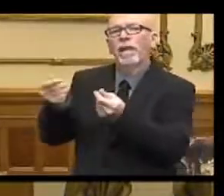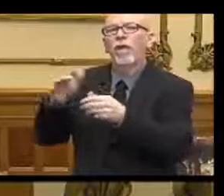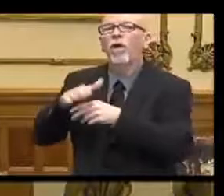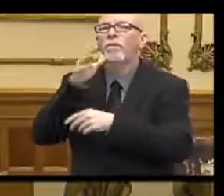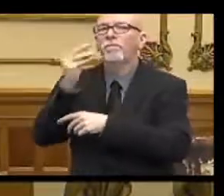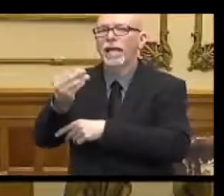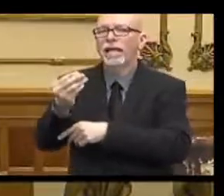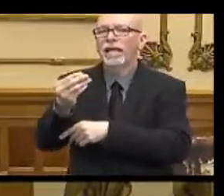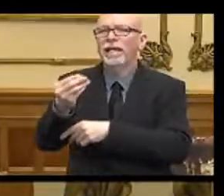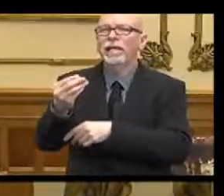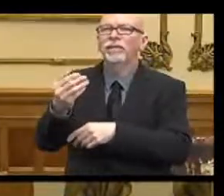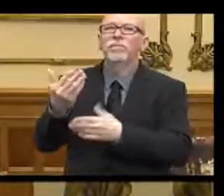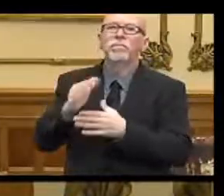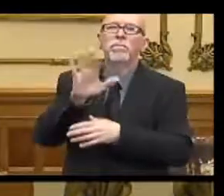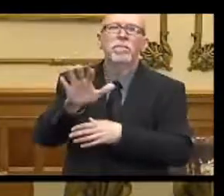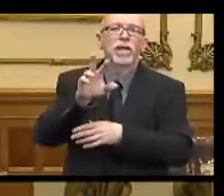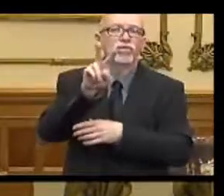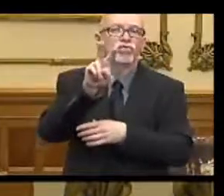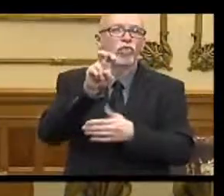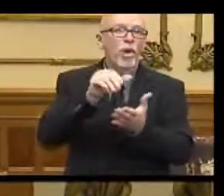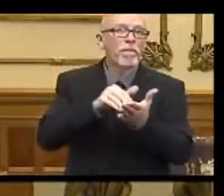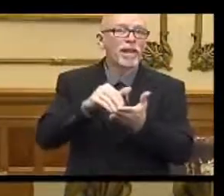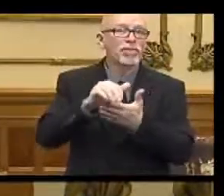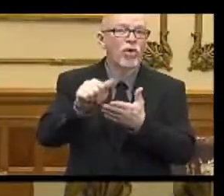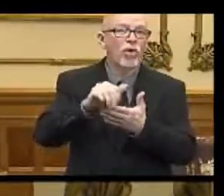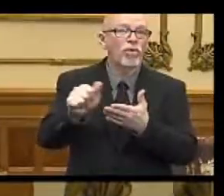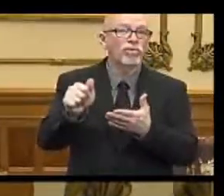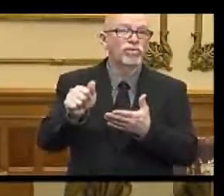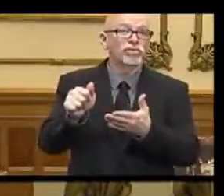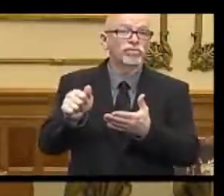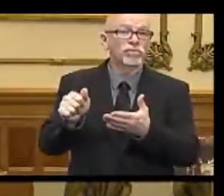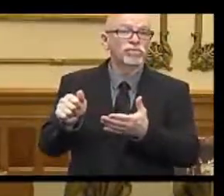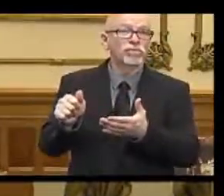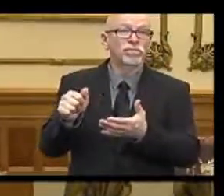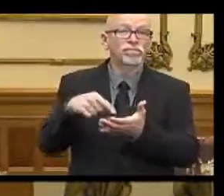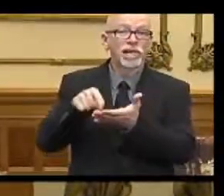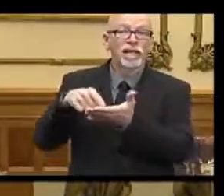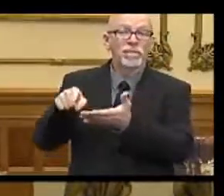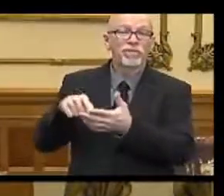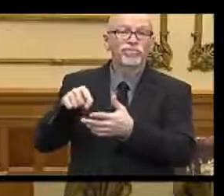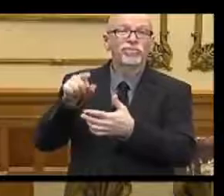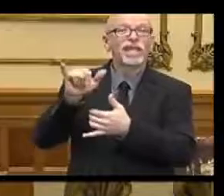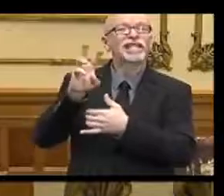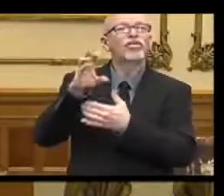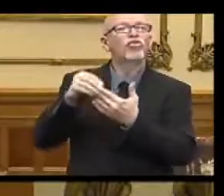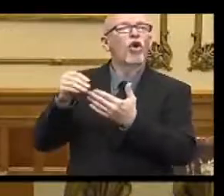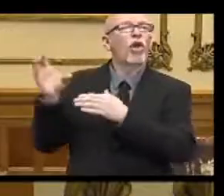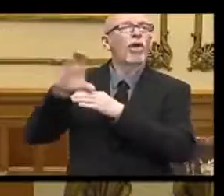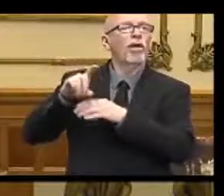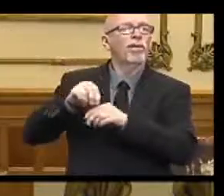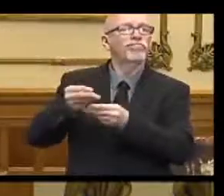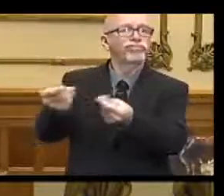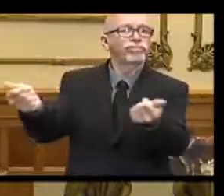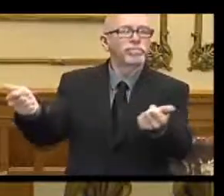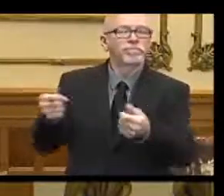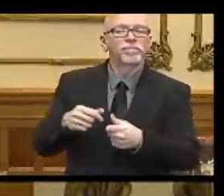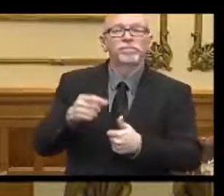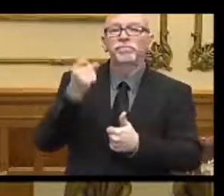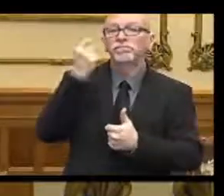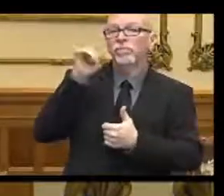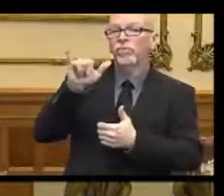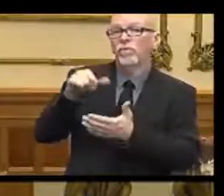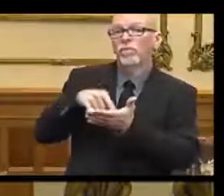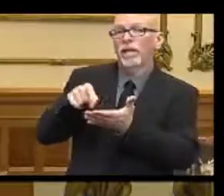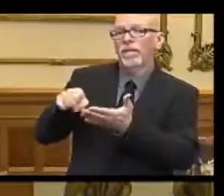Monday, somewhere to the tune of about $200 million in payments of those $600 increments. Keep in mind, those payments